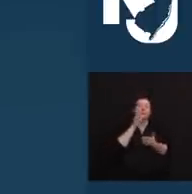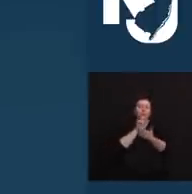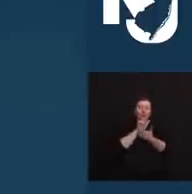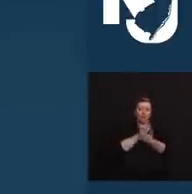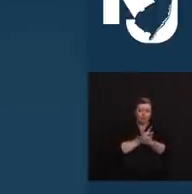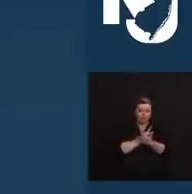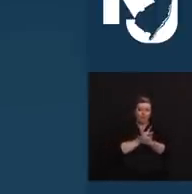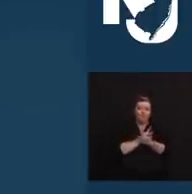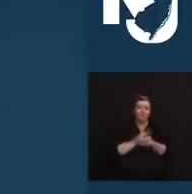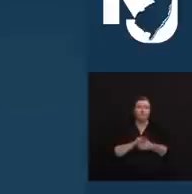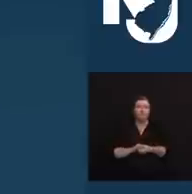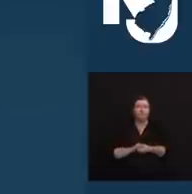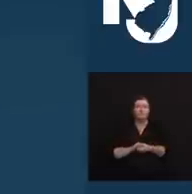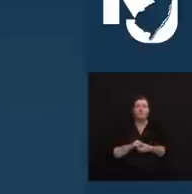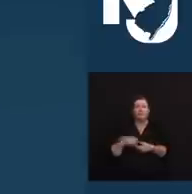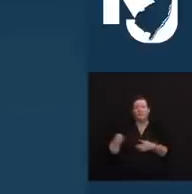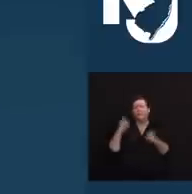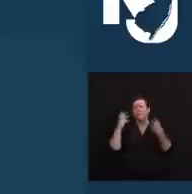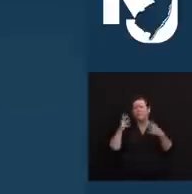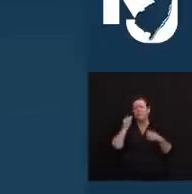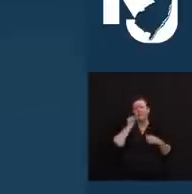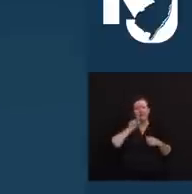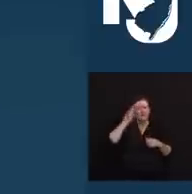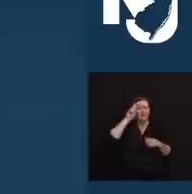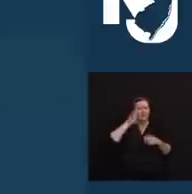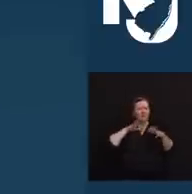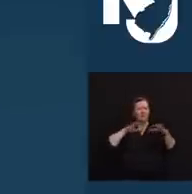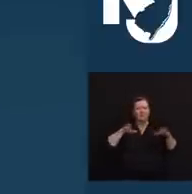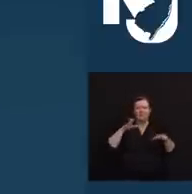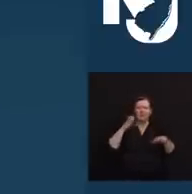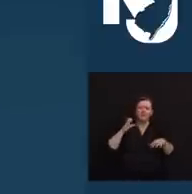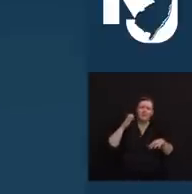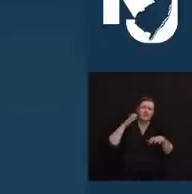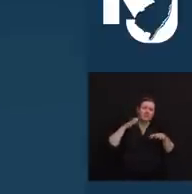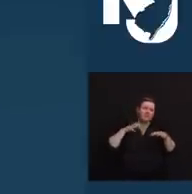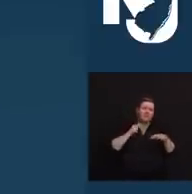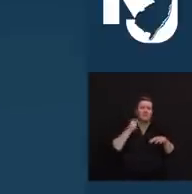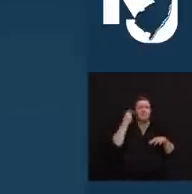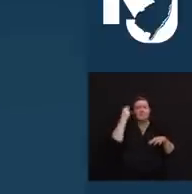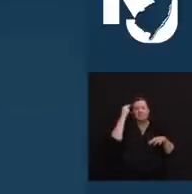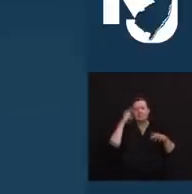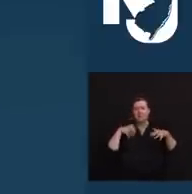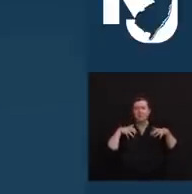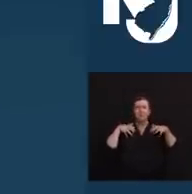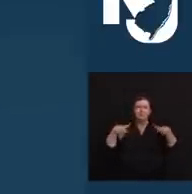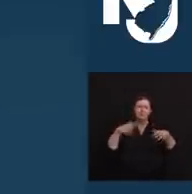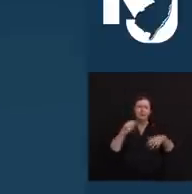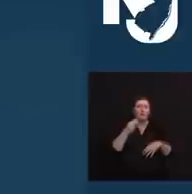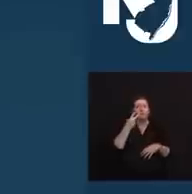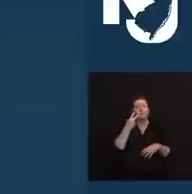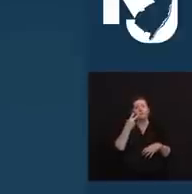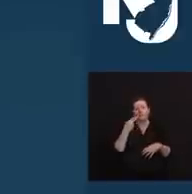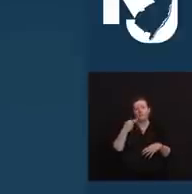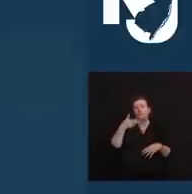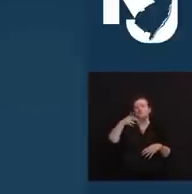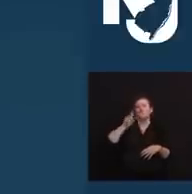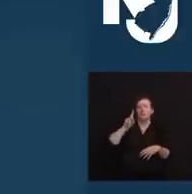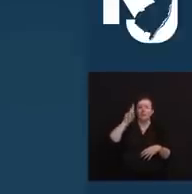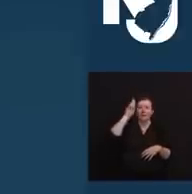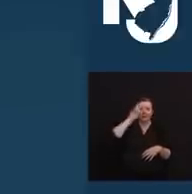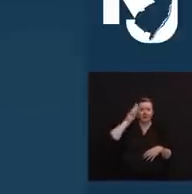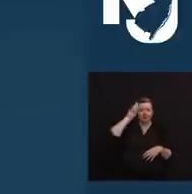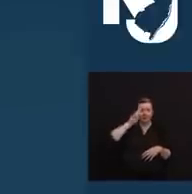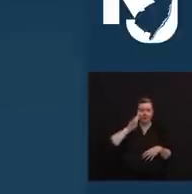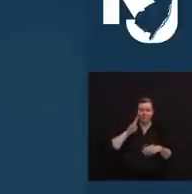more aunts, uncles, cousins, nieces, nephews, and 2 great-nephews. We thank Vincent for his dedication to duty